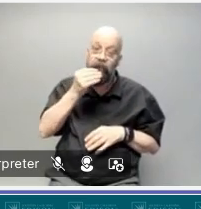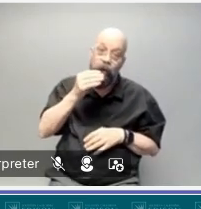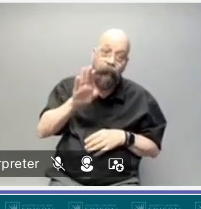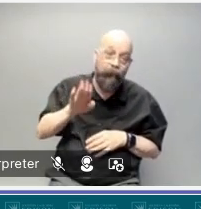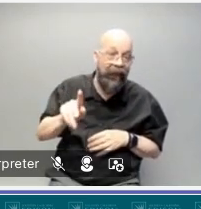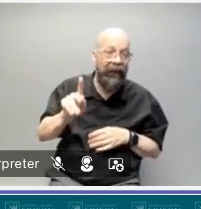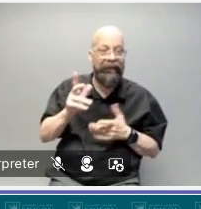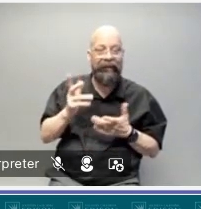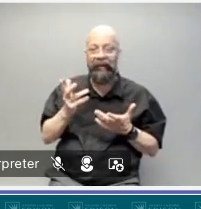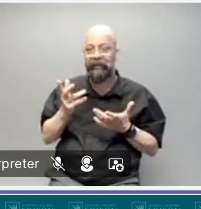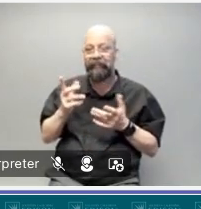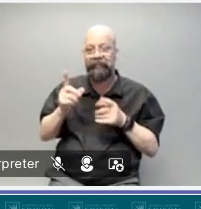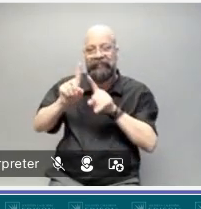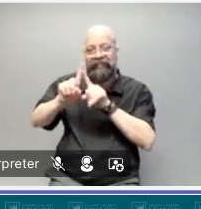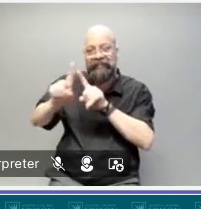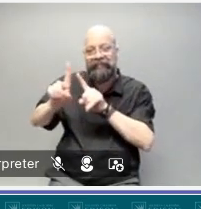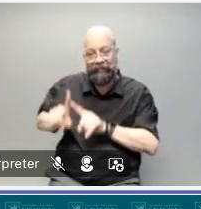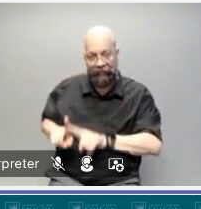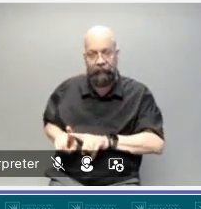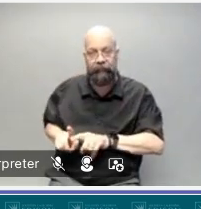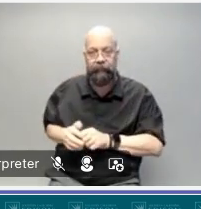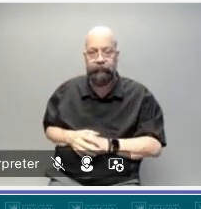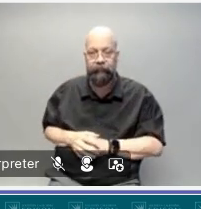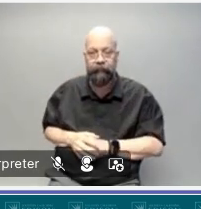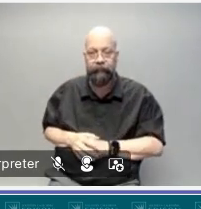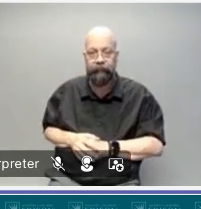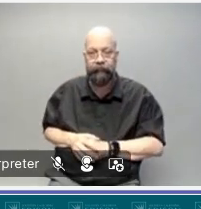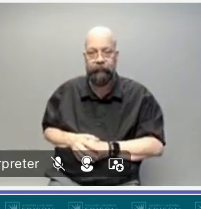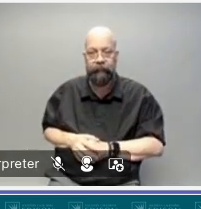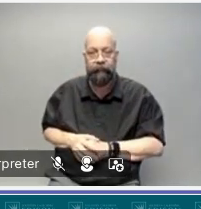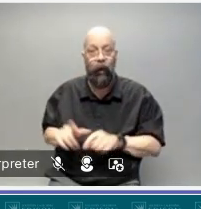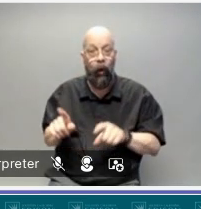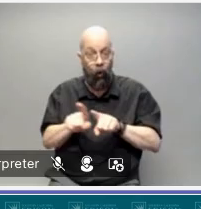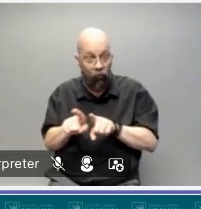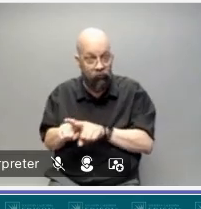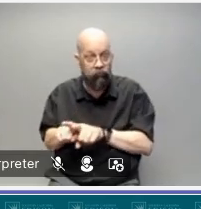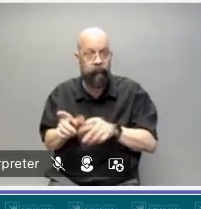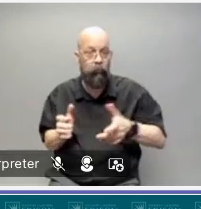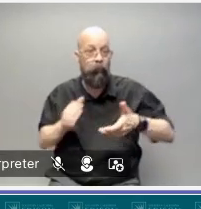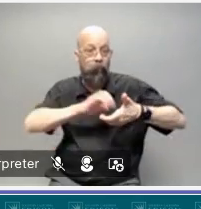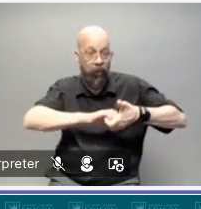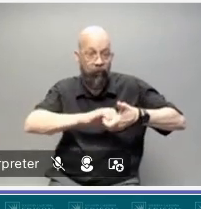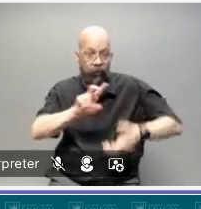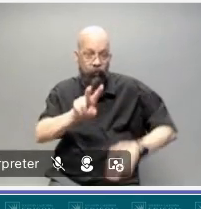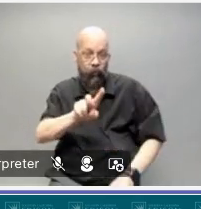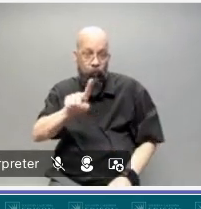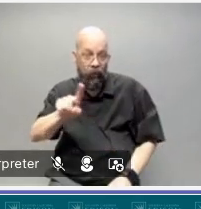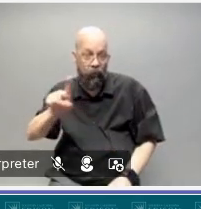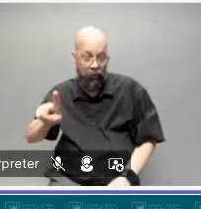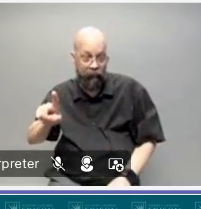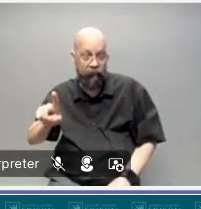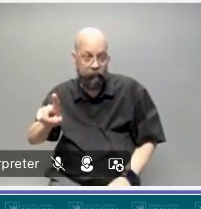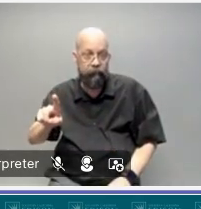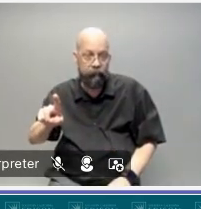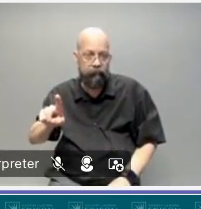replacement during PSPS. We also have a great partnership with WW.One California, who supports customers